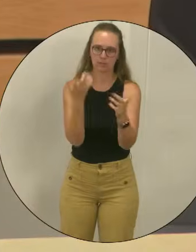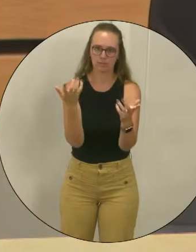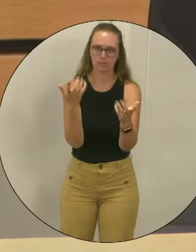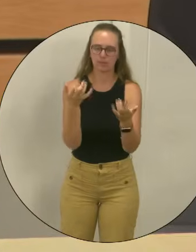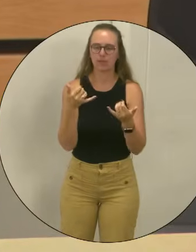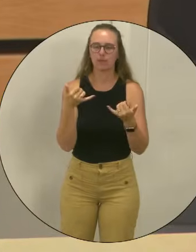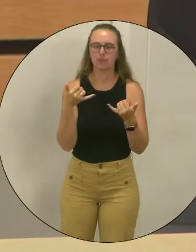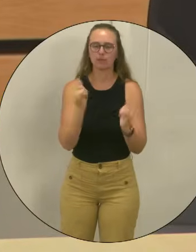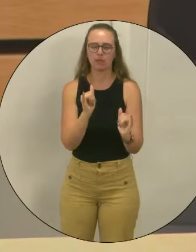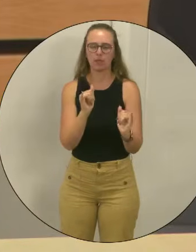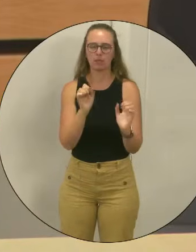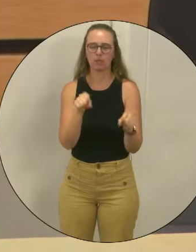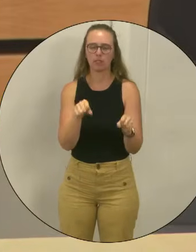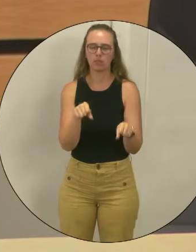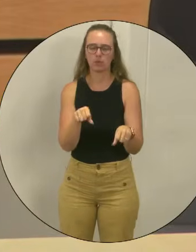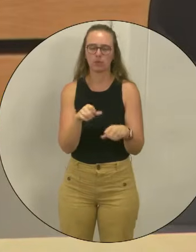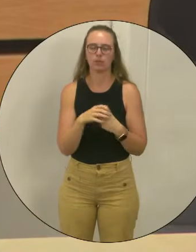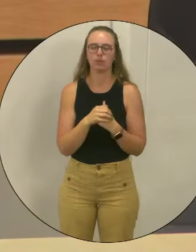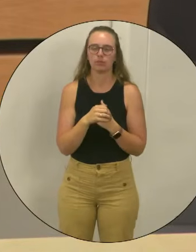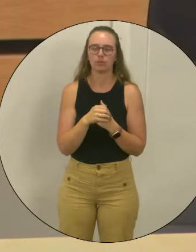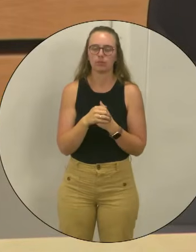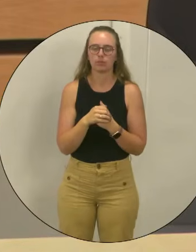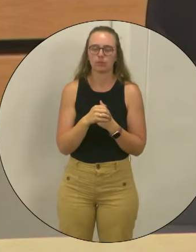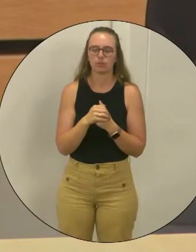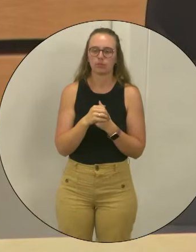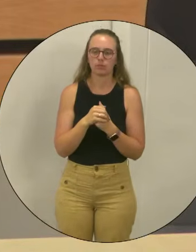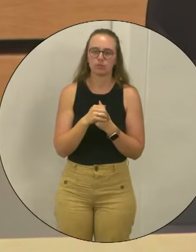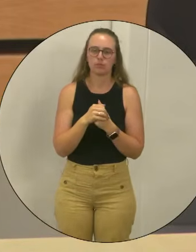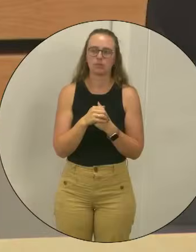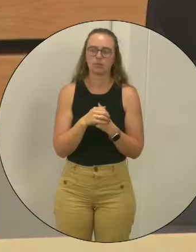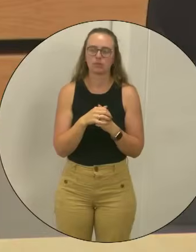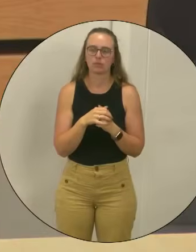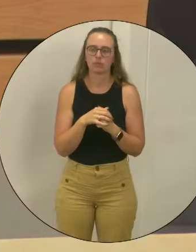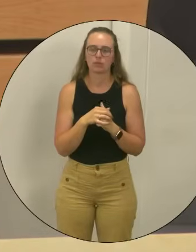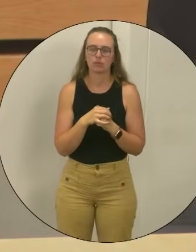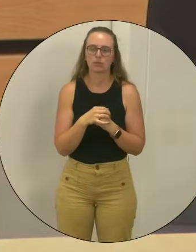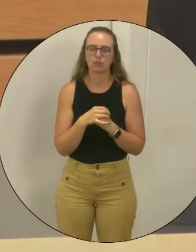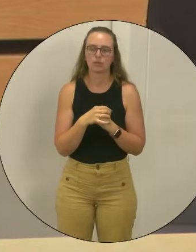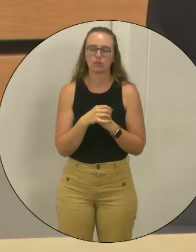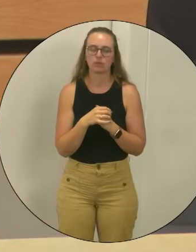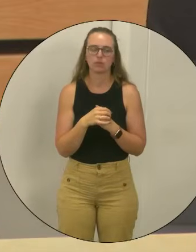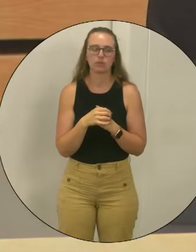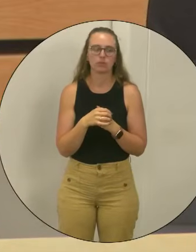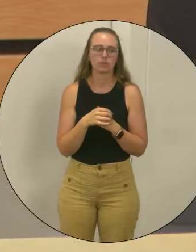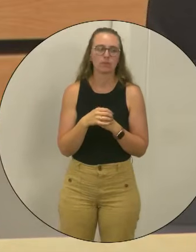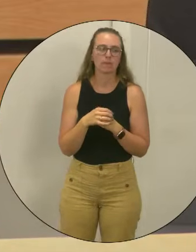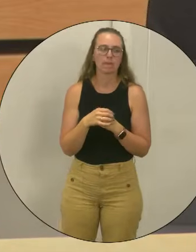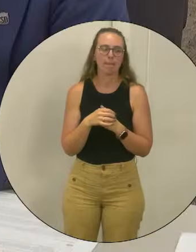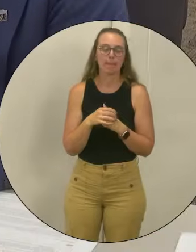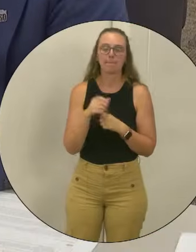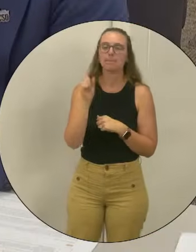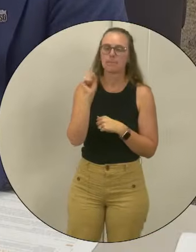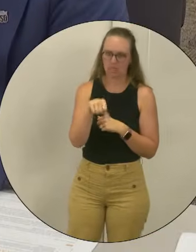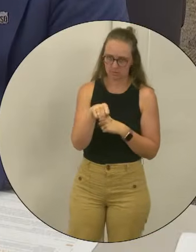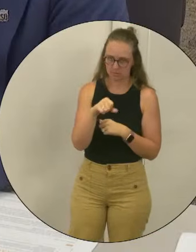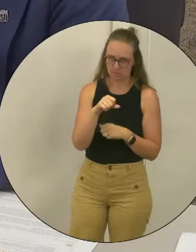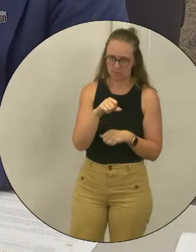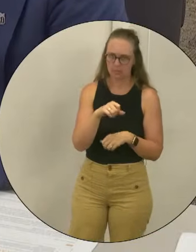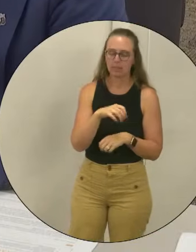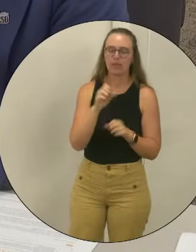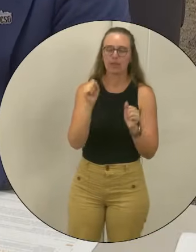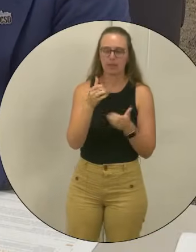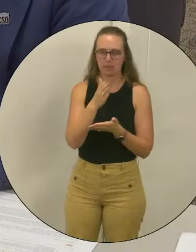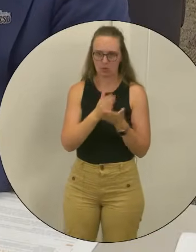still a consideration to put things together? Nick Ciccone, for the record, yes, that absolutely can be part